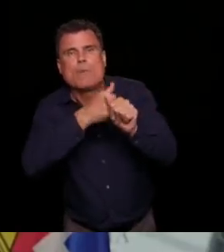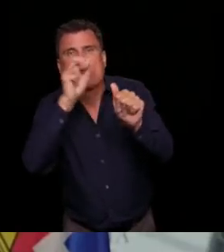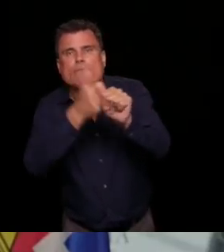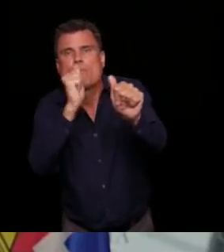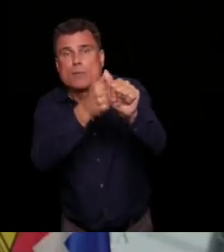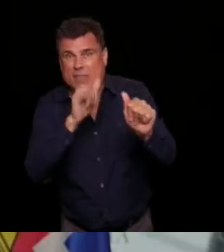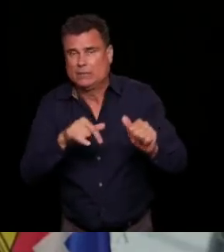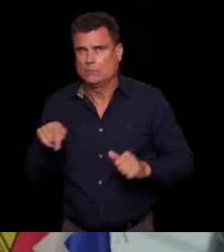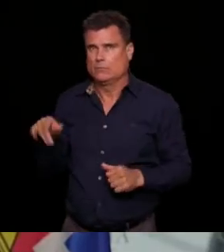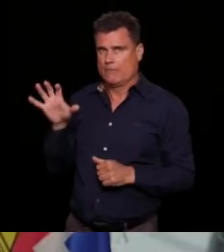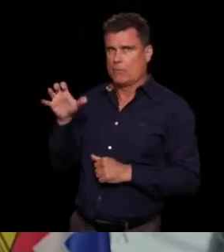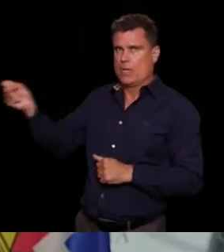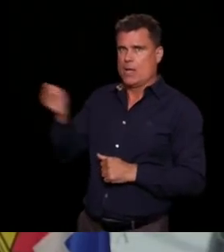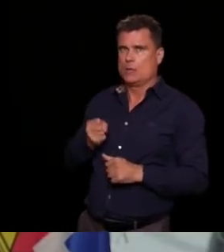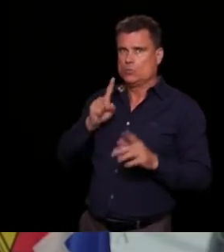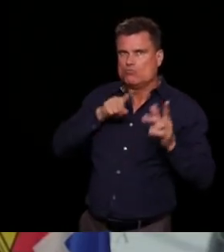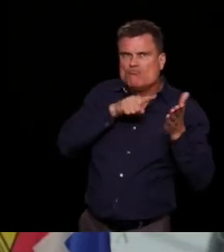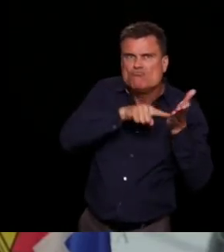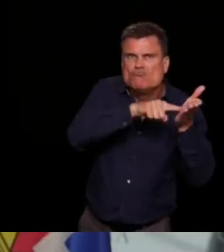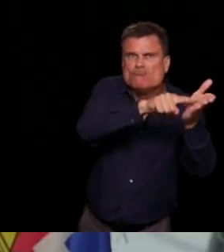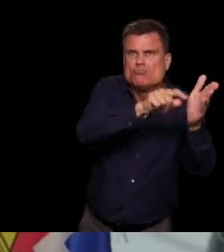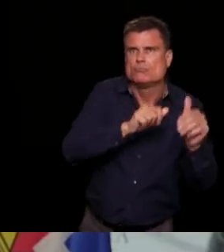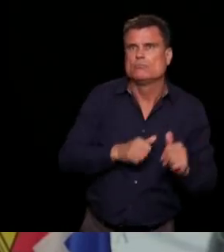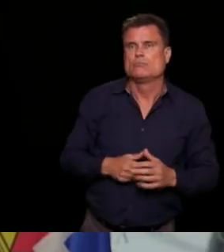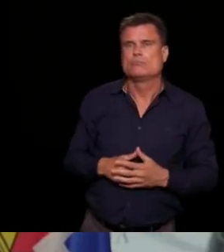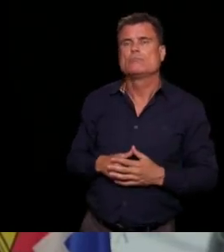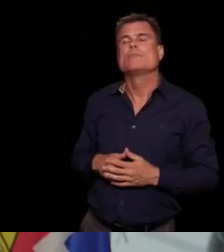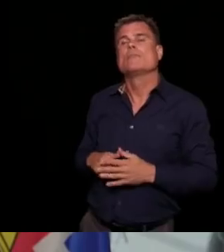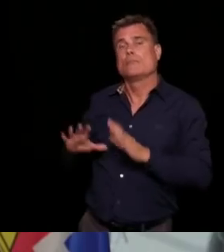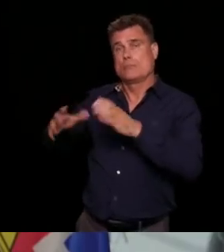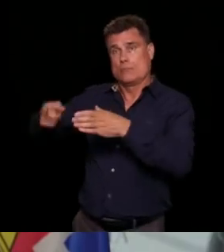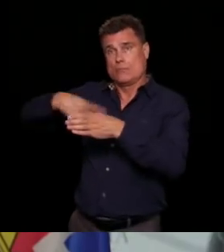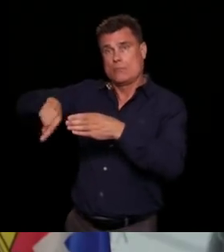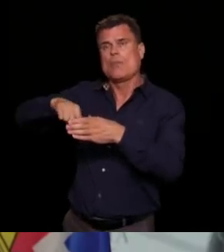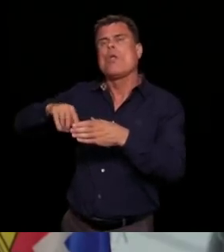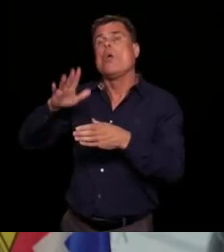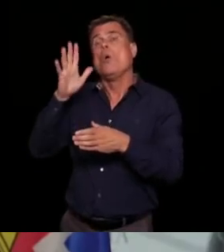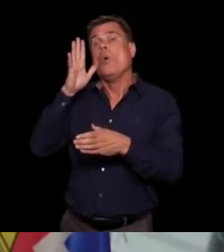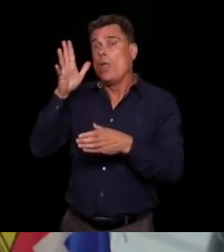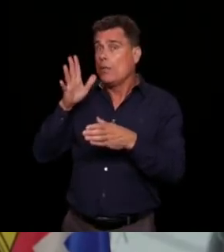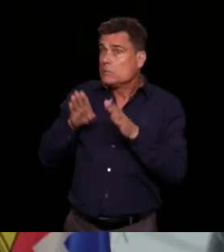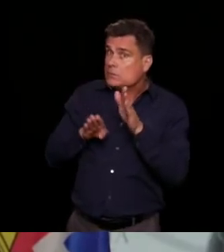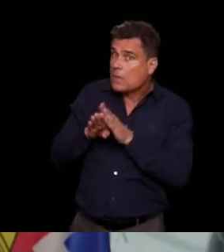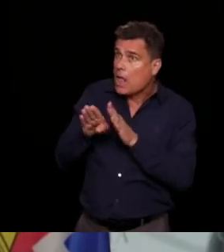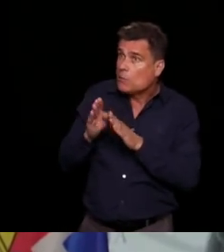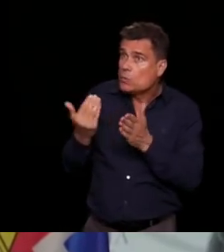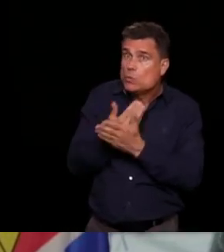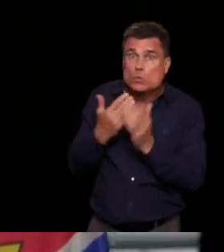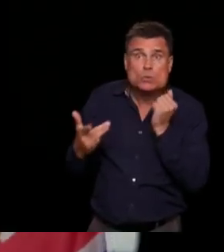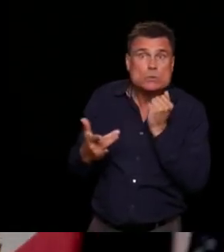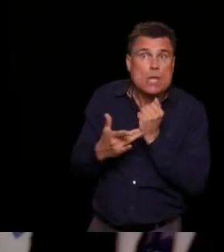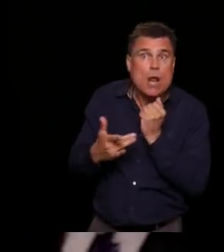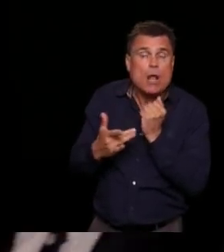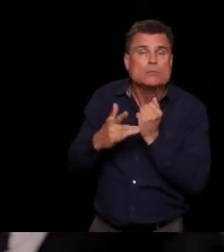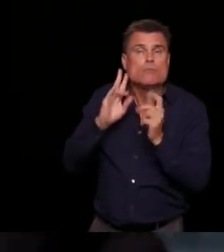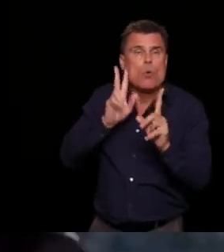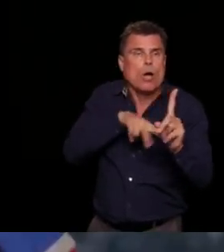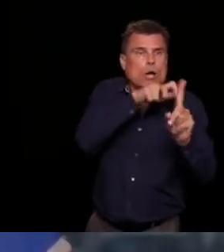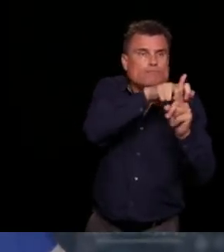actual workforce will help work on some new contact tracing technologies? So I can follow.